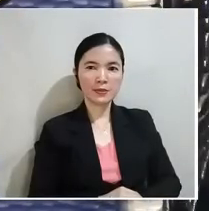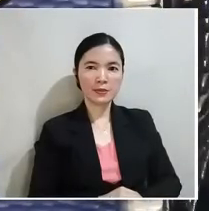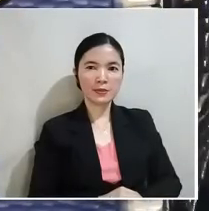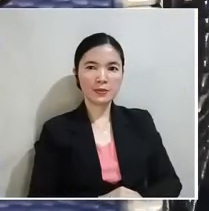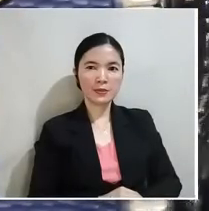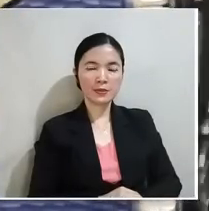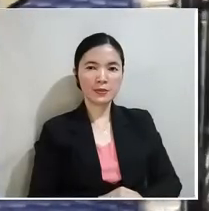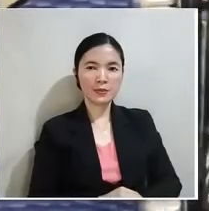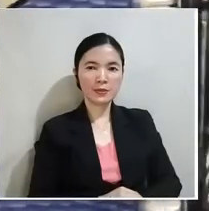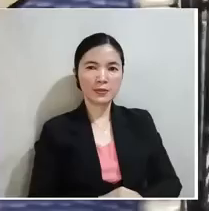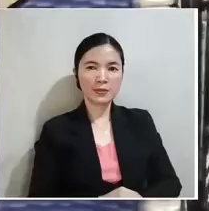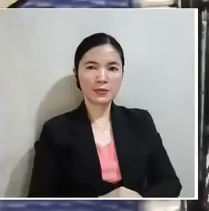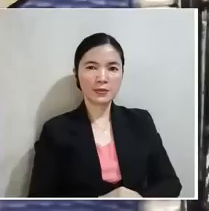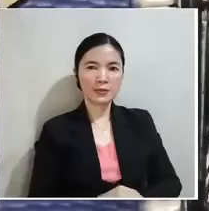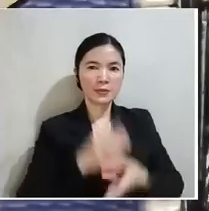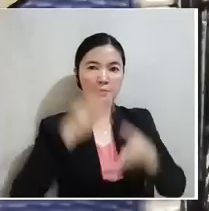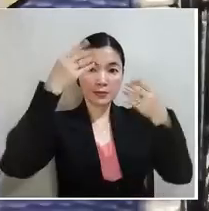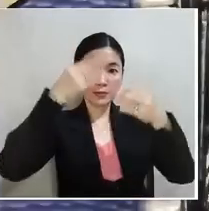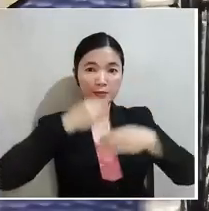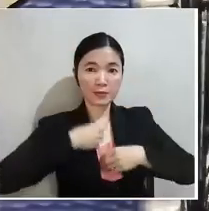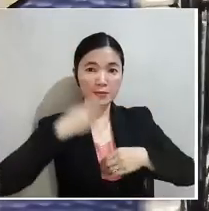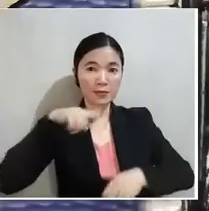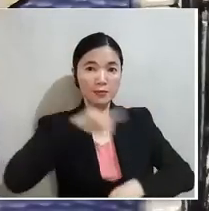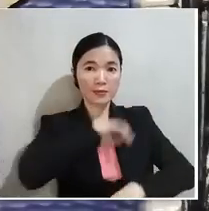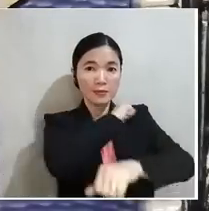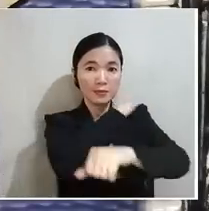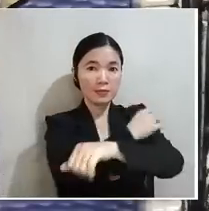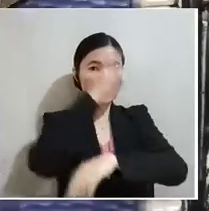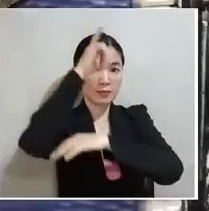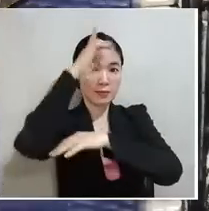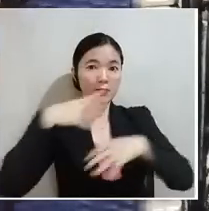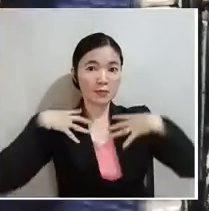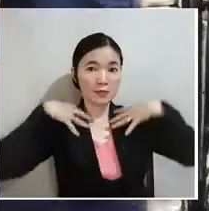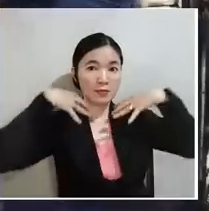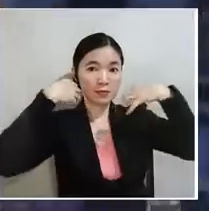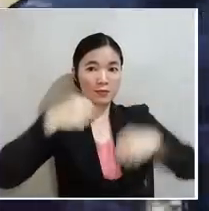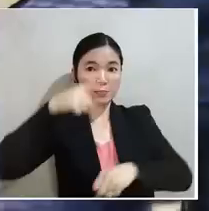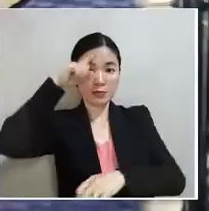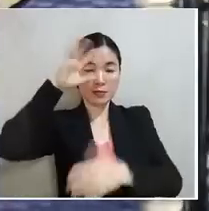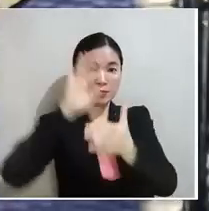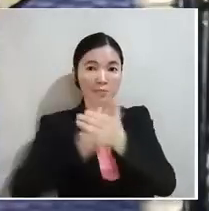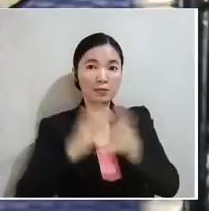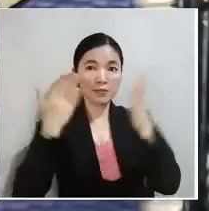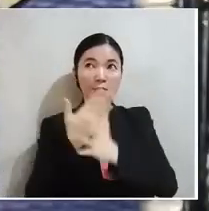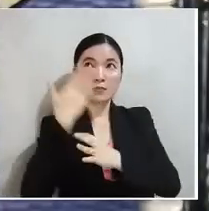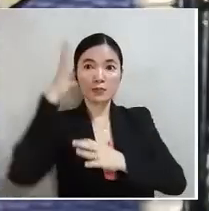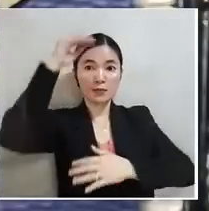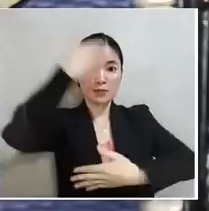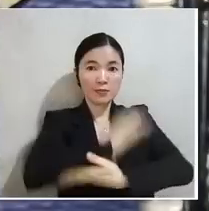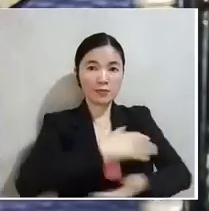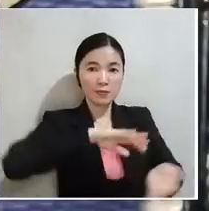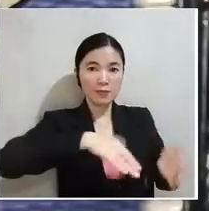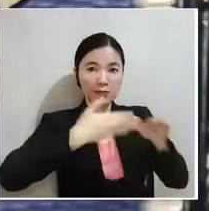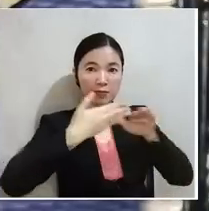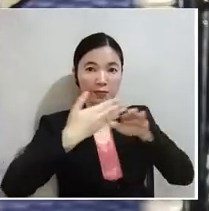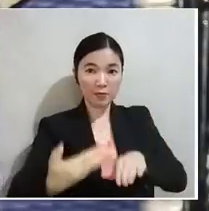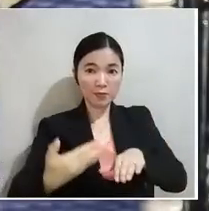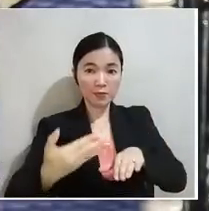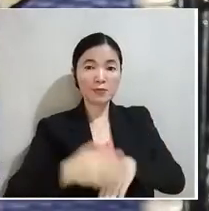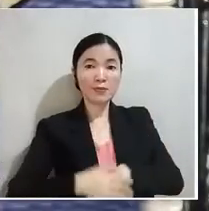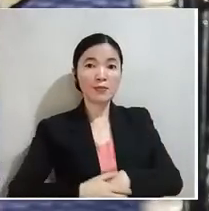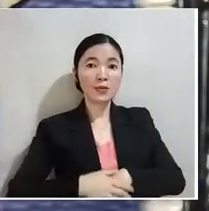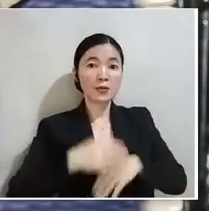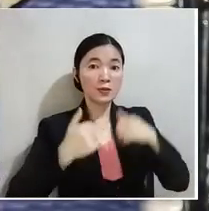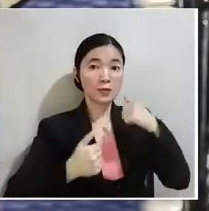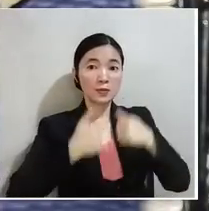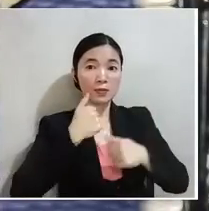Endow us, Almighty God, with a firm conviction that through your Son's death in time, to which the